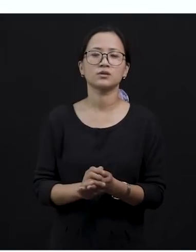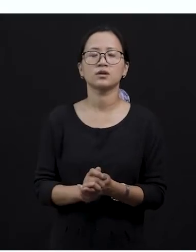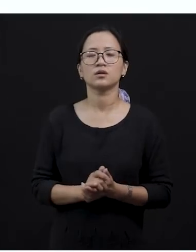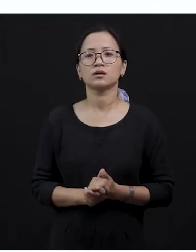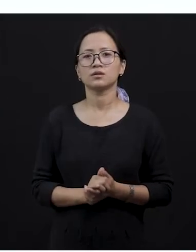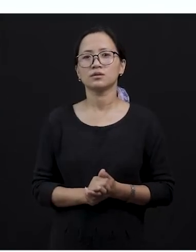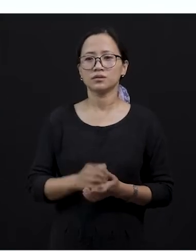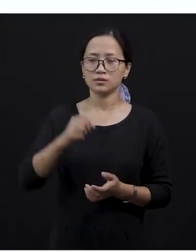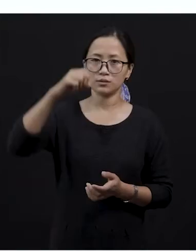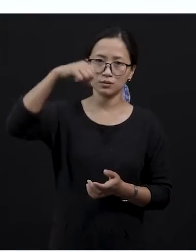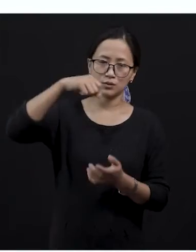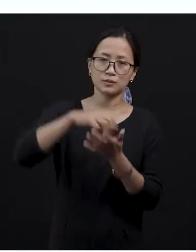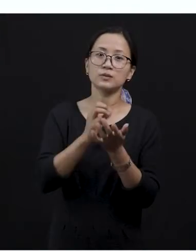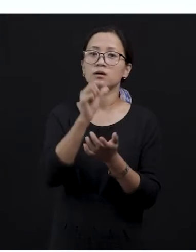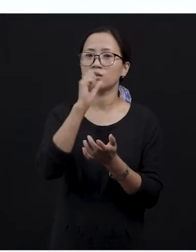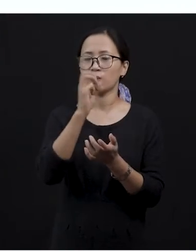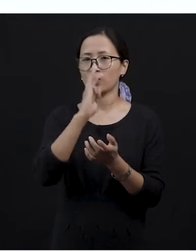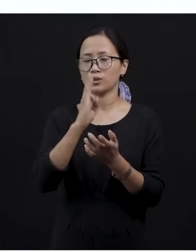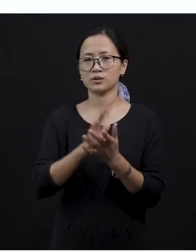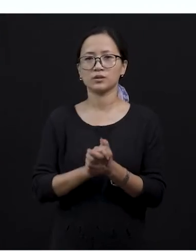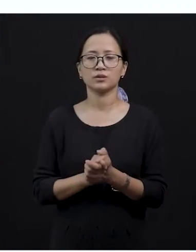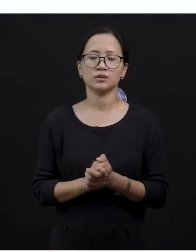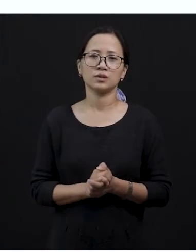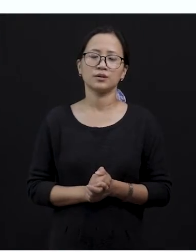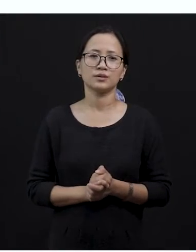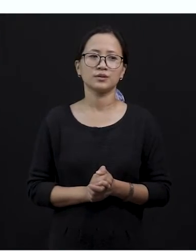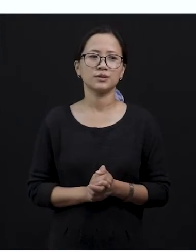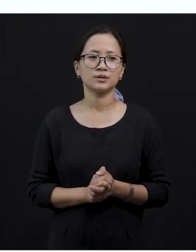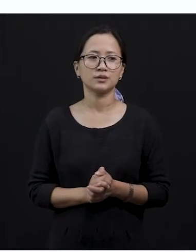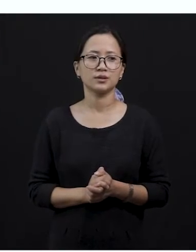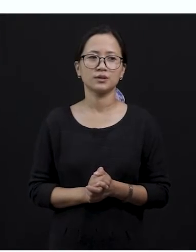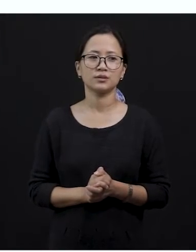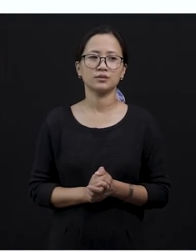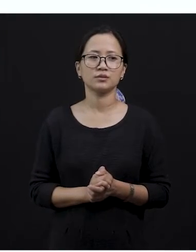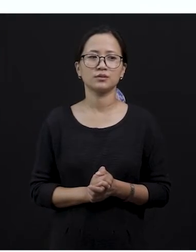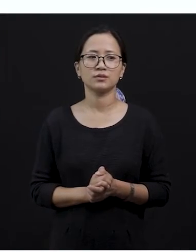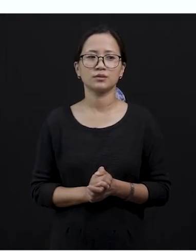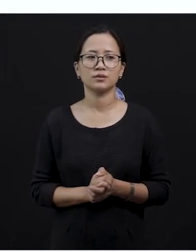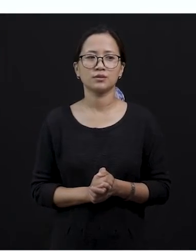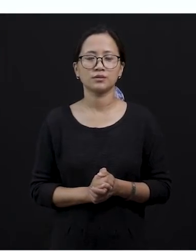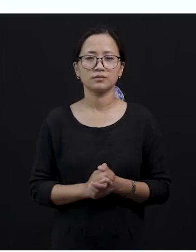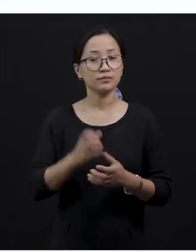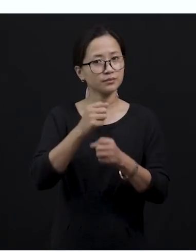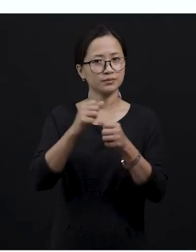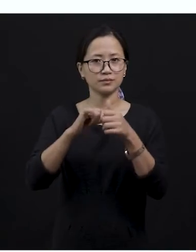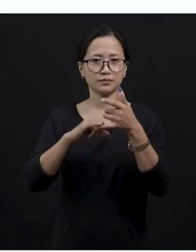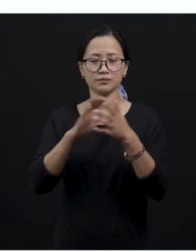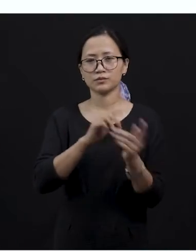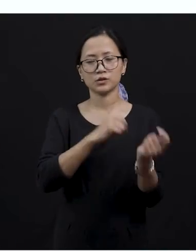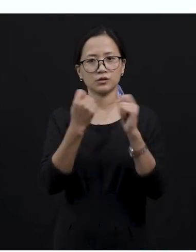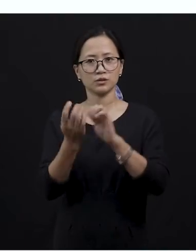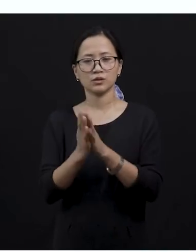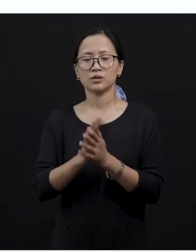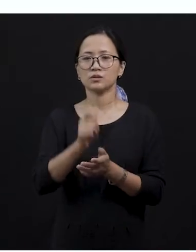the water droplets. So if it cools down, the steam, the gas will turn into liquid.